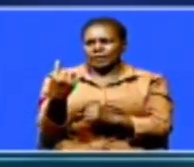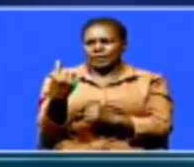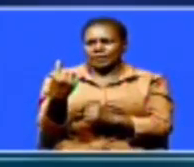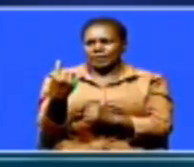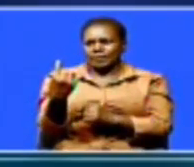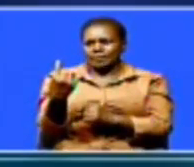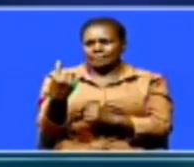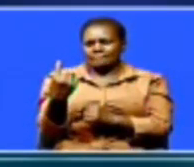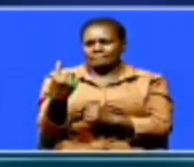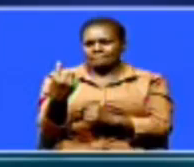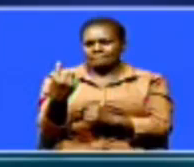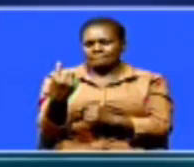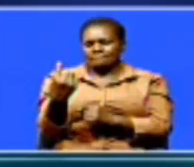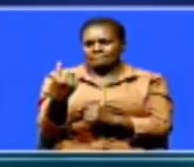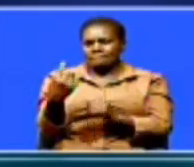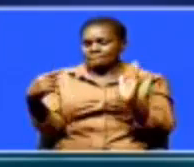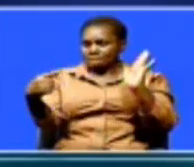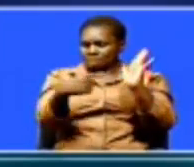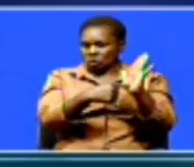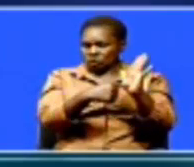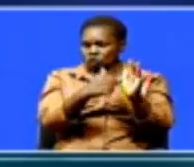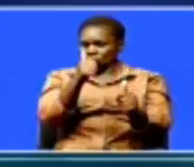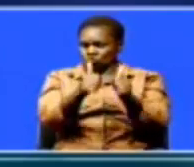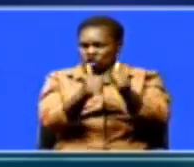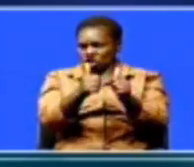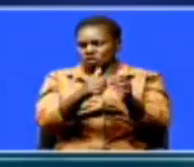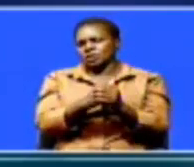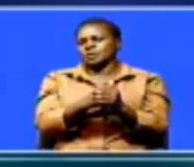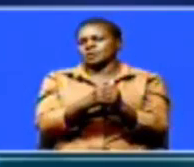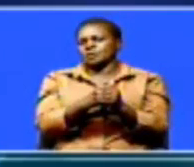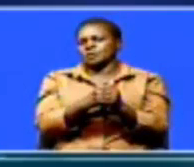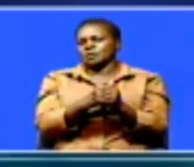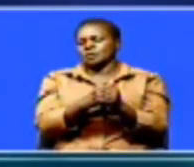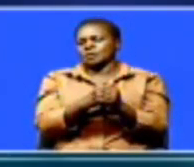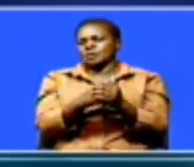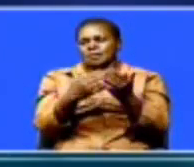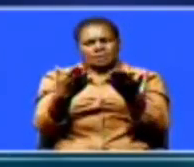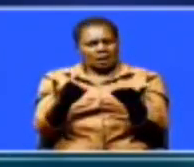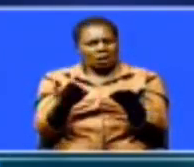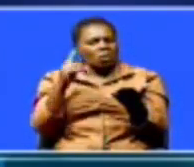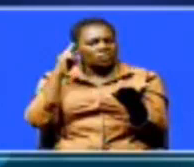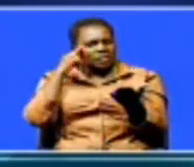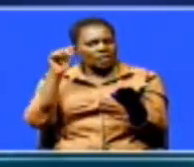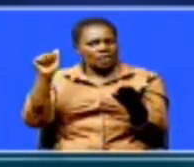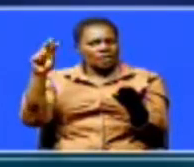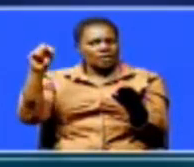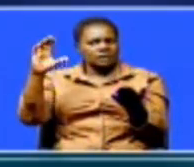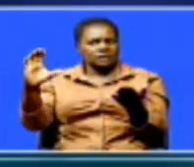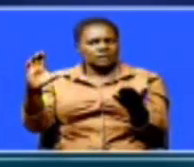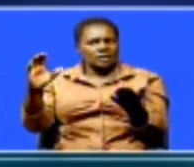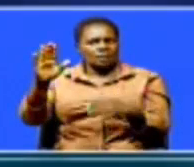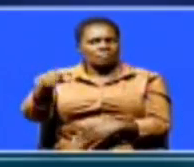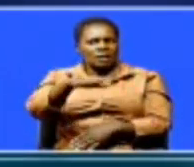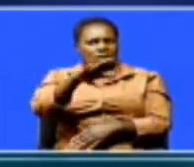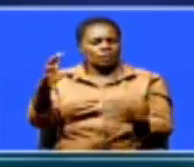Mm-hmm. So then it has and been... The point I would like to make... Yes. Sorry? It has been intimated that the ANC is planning a